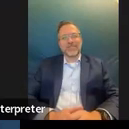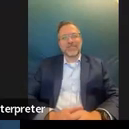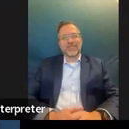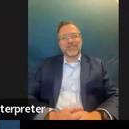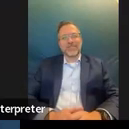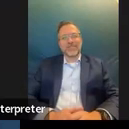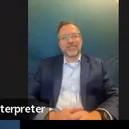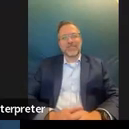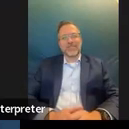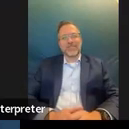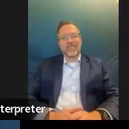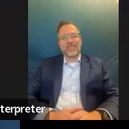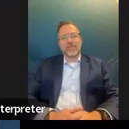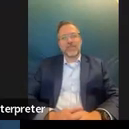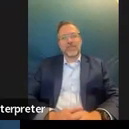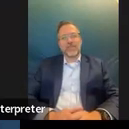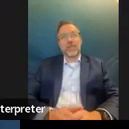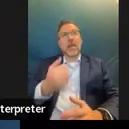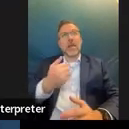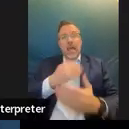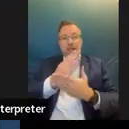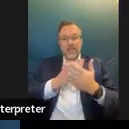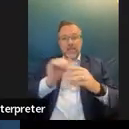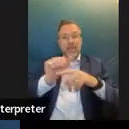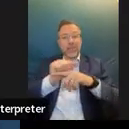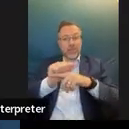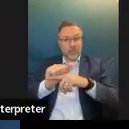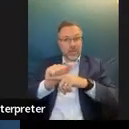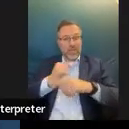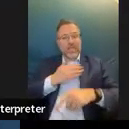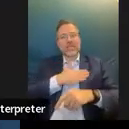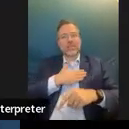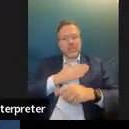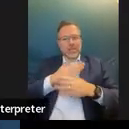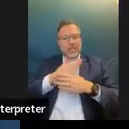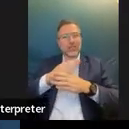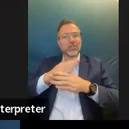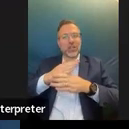We have some trainings we would love if you shared them.